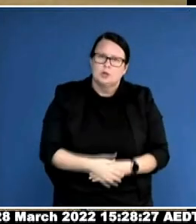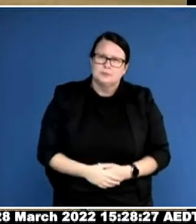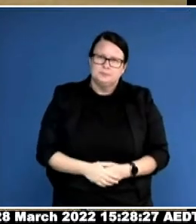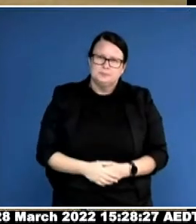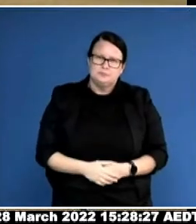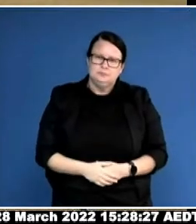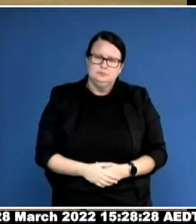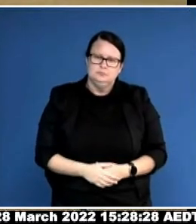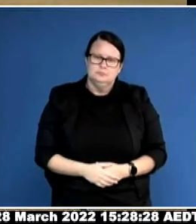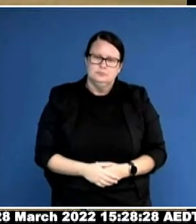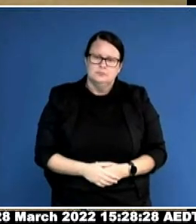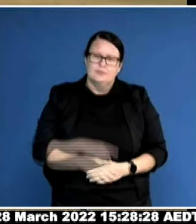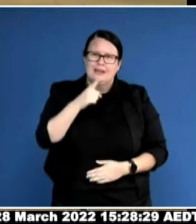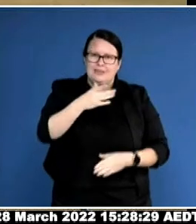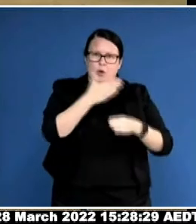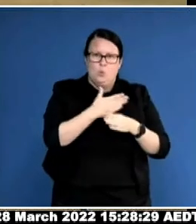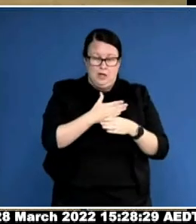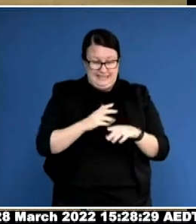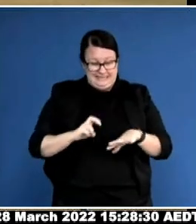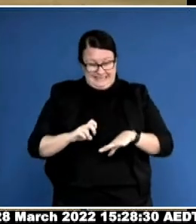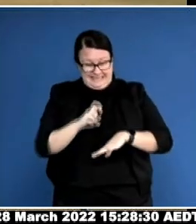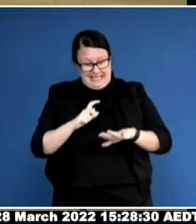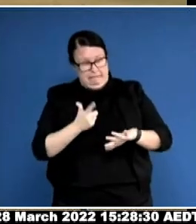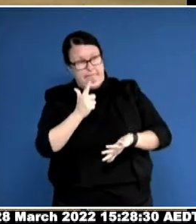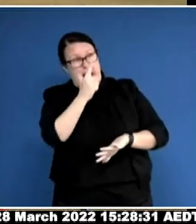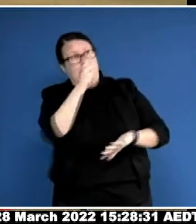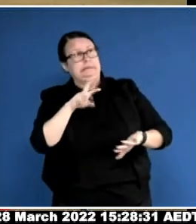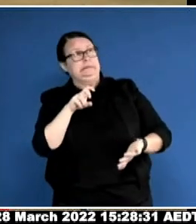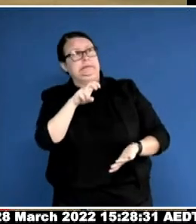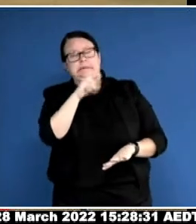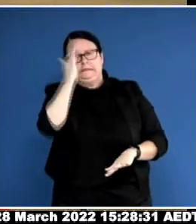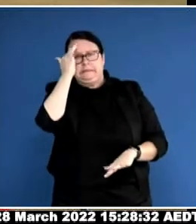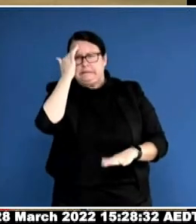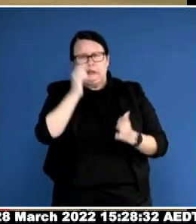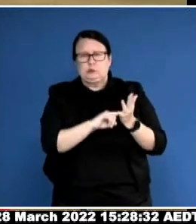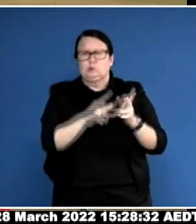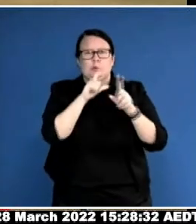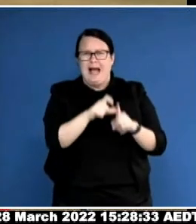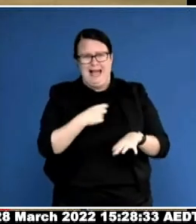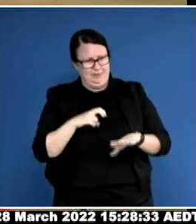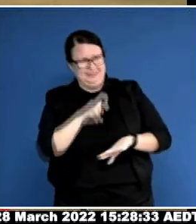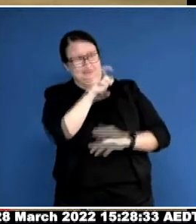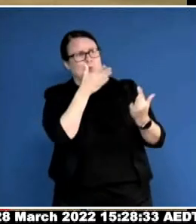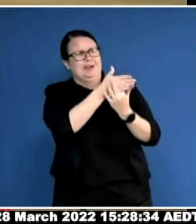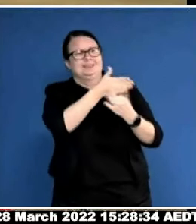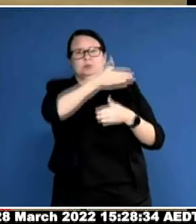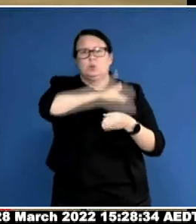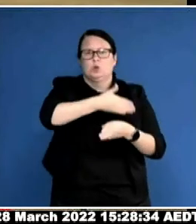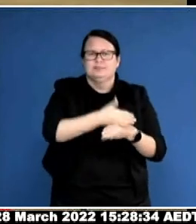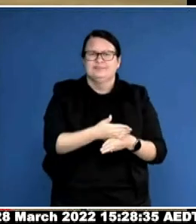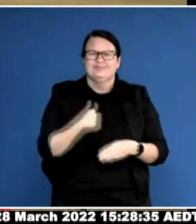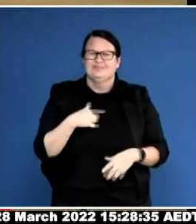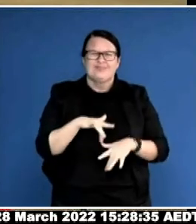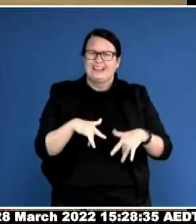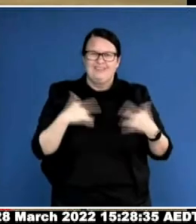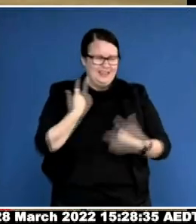also up quite a large flight of stairs, and it was getting harder to get up them. That contributed to not feeling very confident